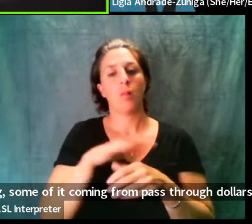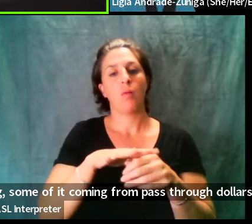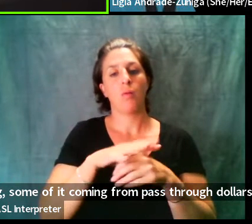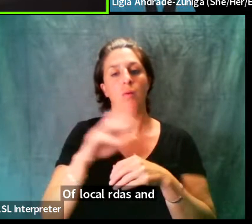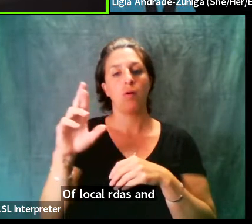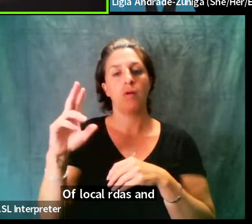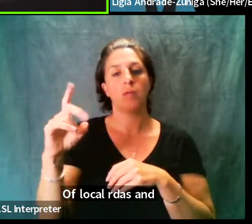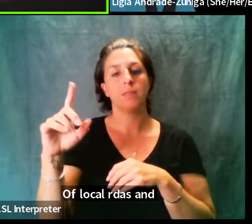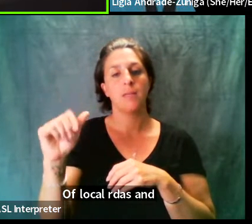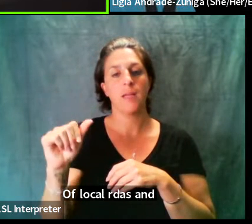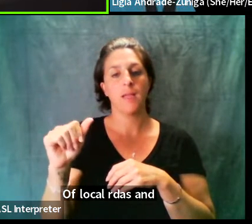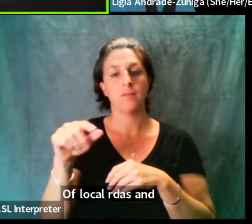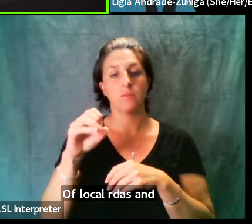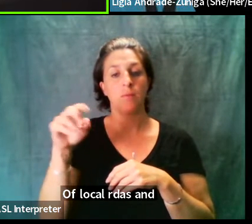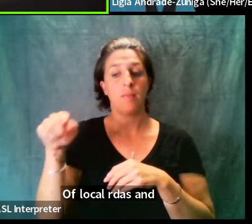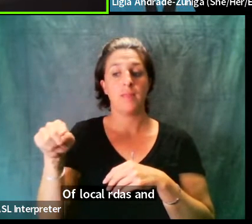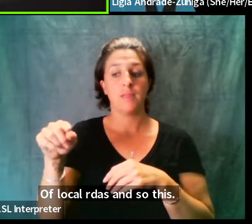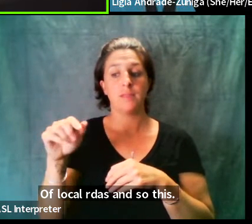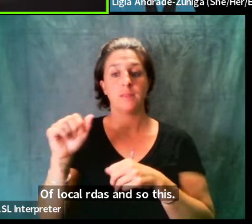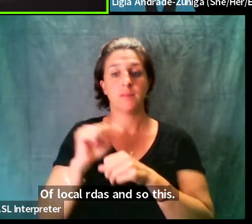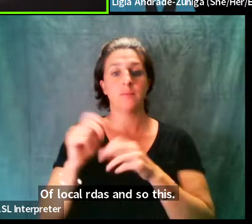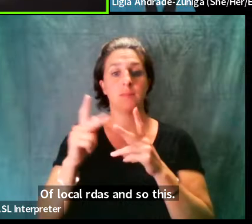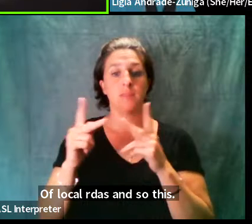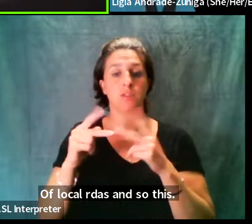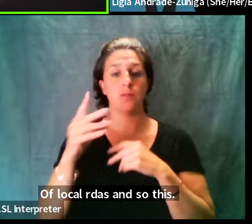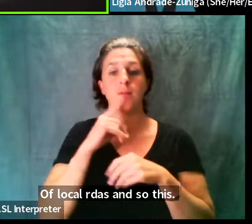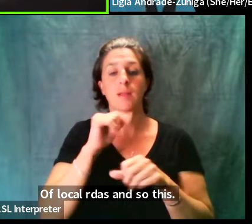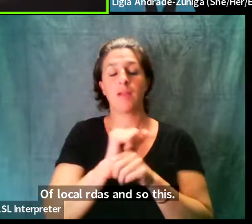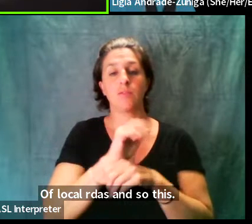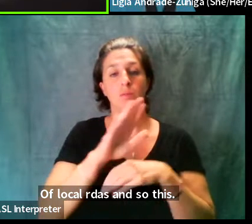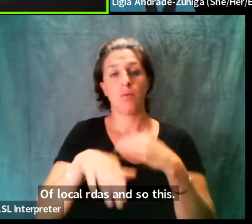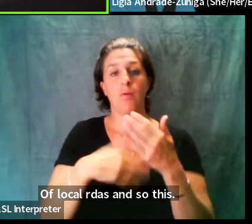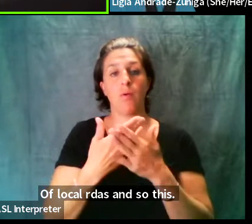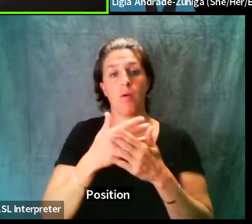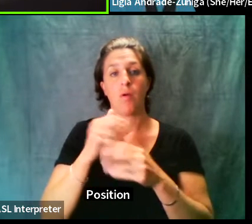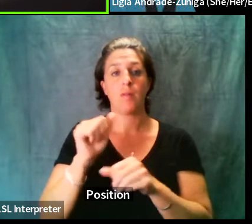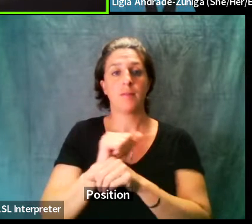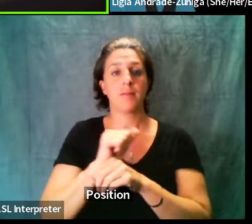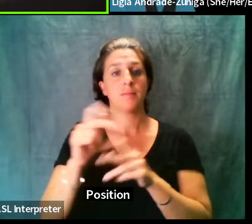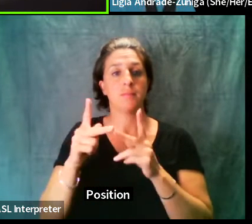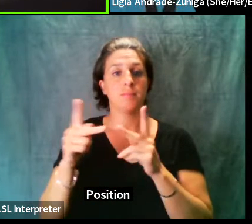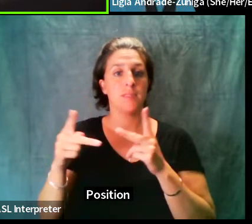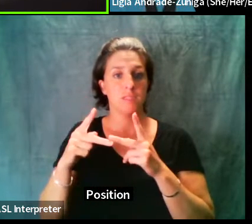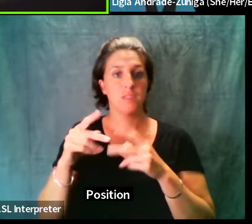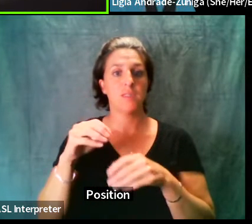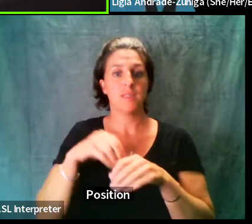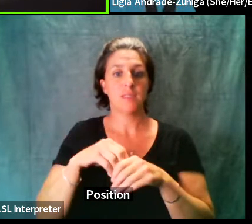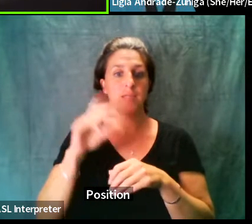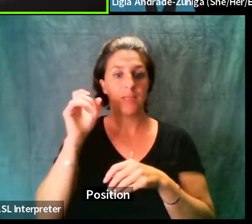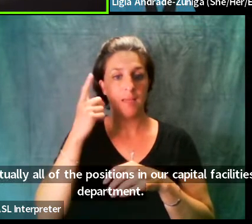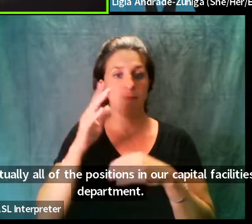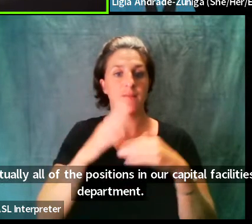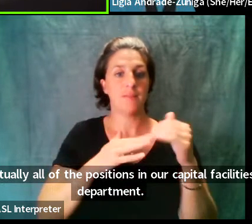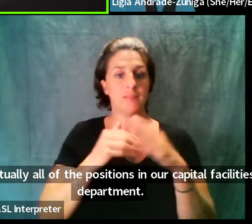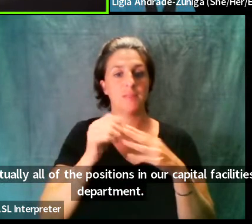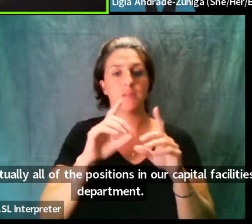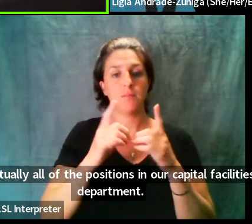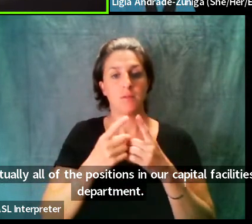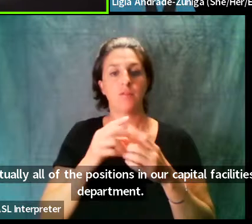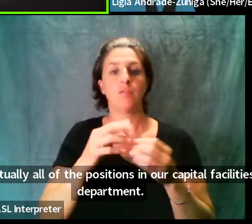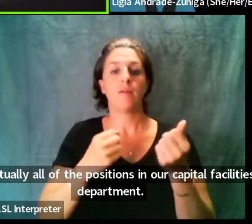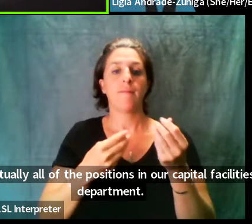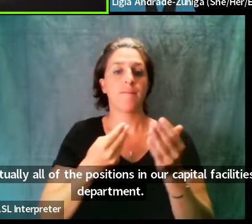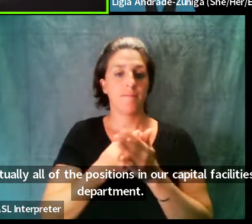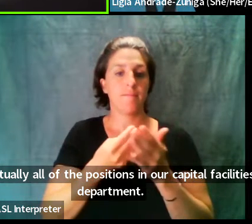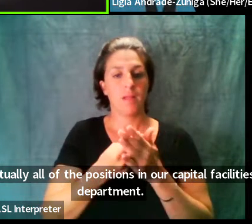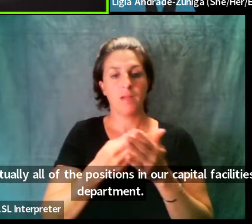this position, and actually all of the positions in our Capital Facilities Department, are funded through these RDA